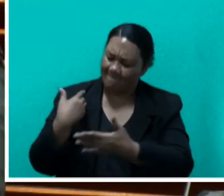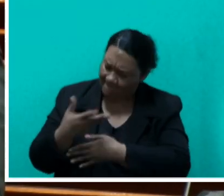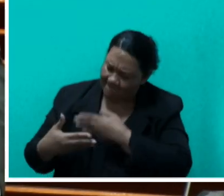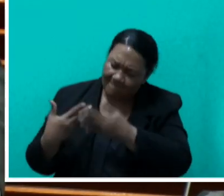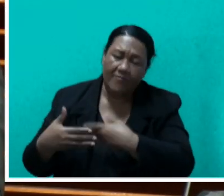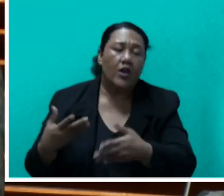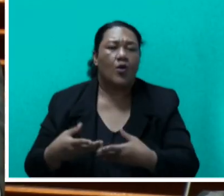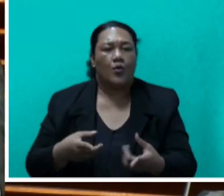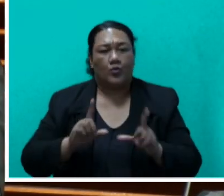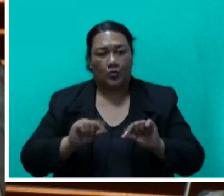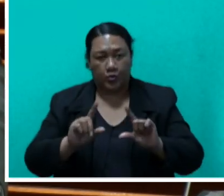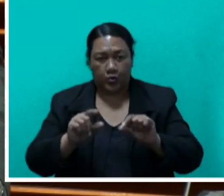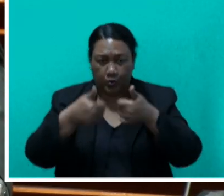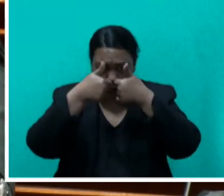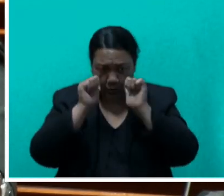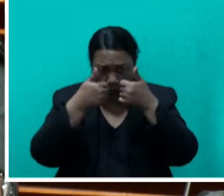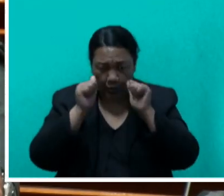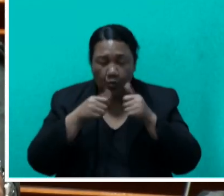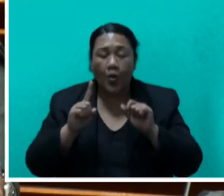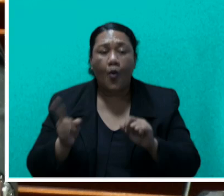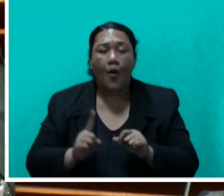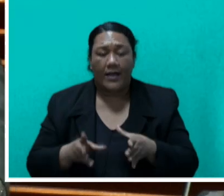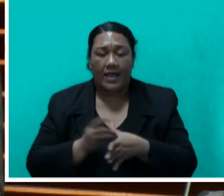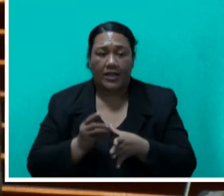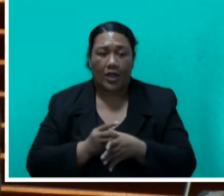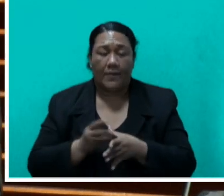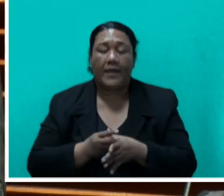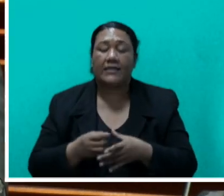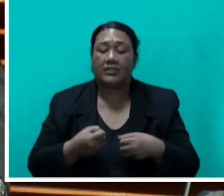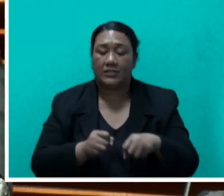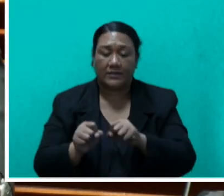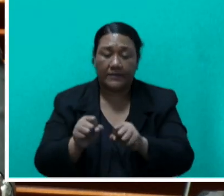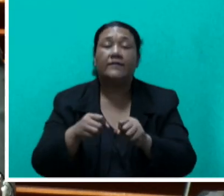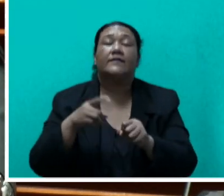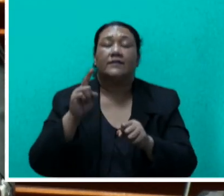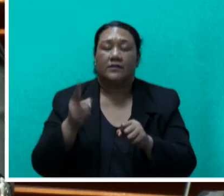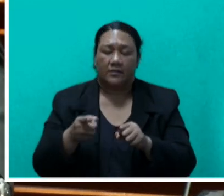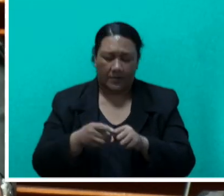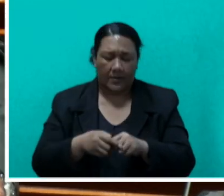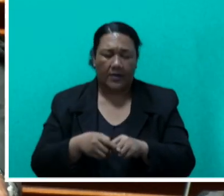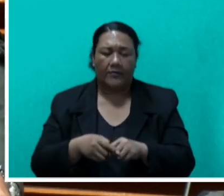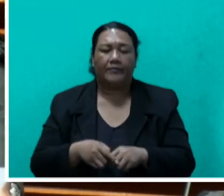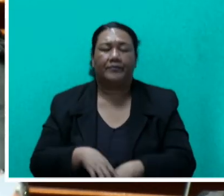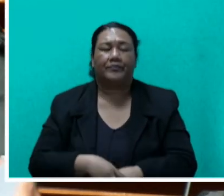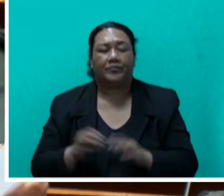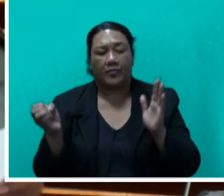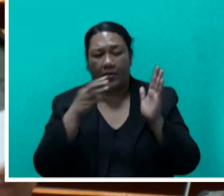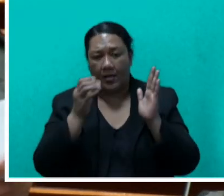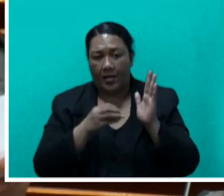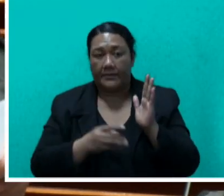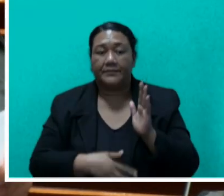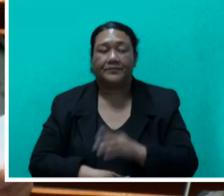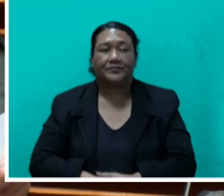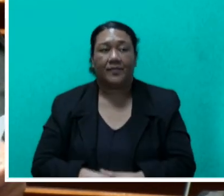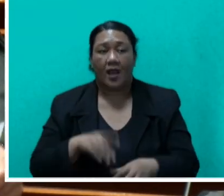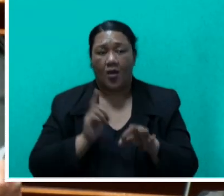which stipulates government's planned strategic focus in the coming years. Mr. Speaker, sir, the question at hand is